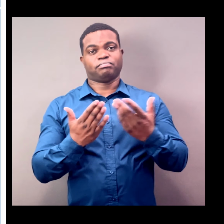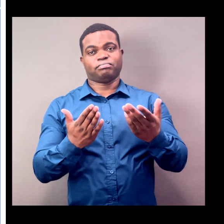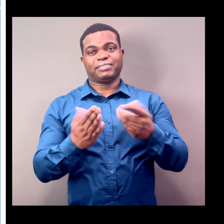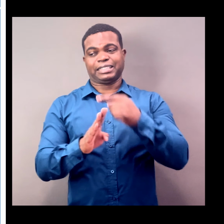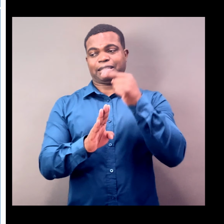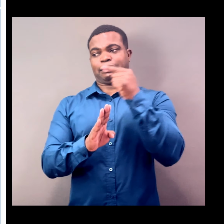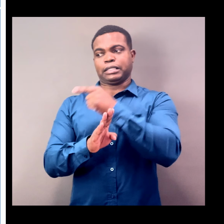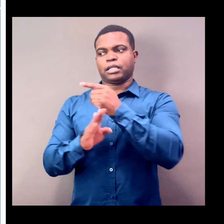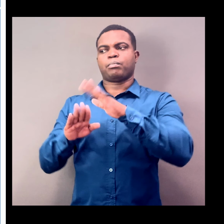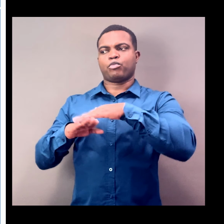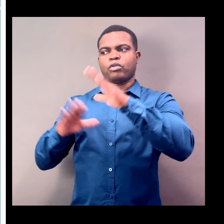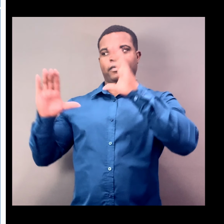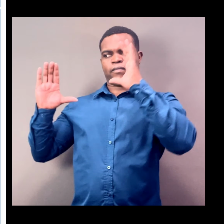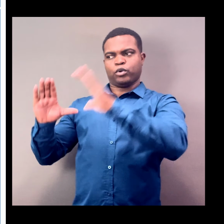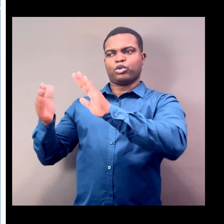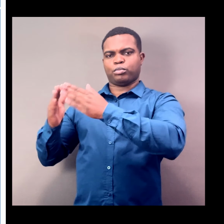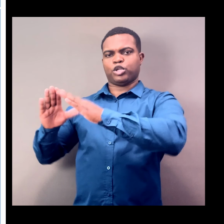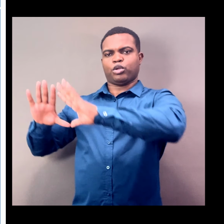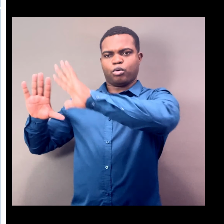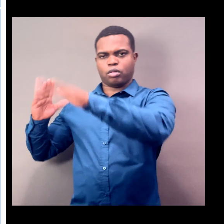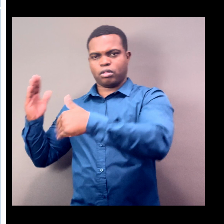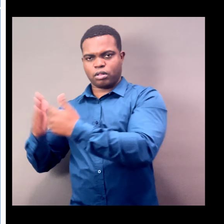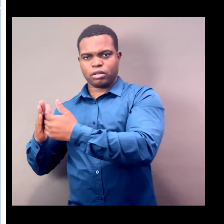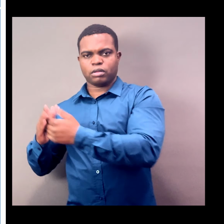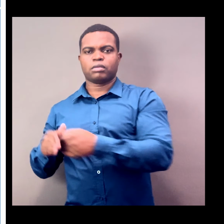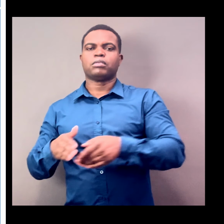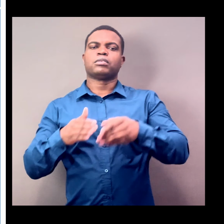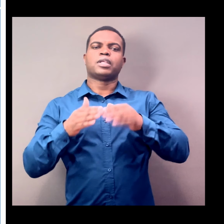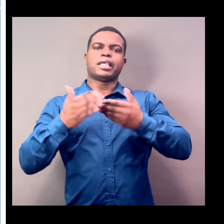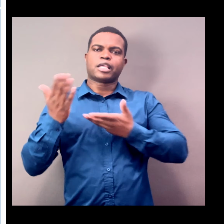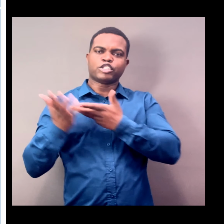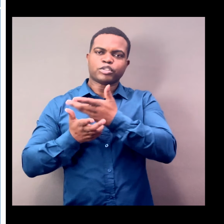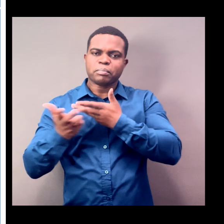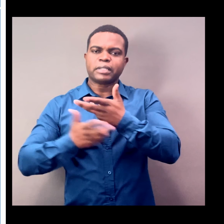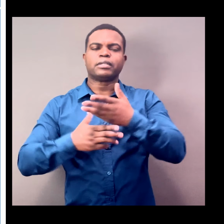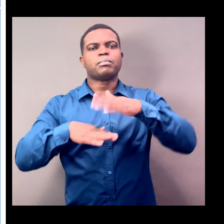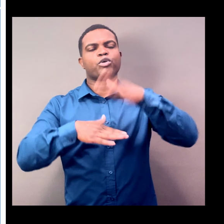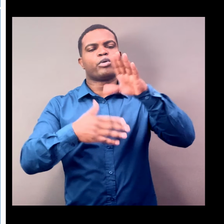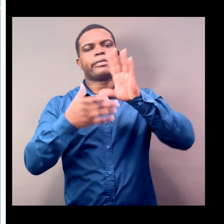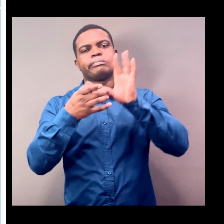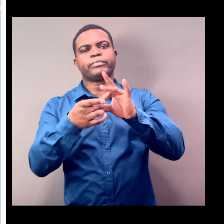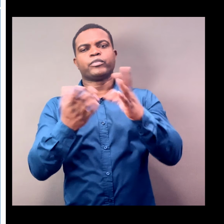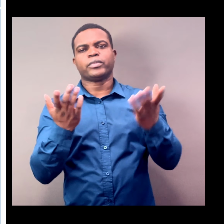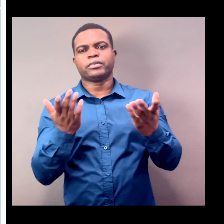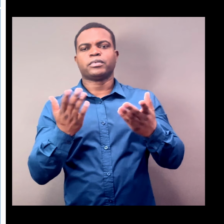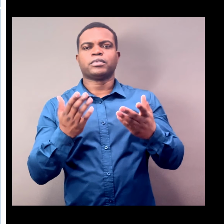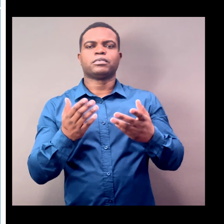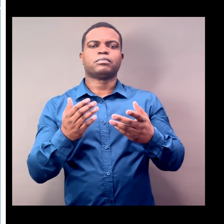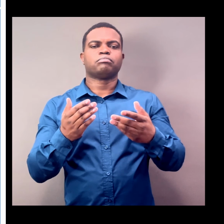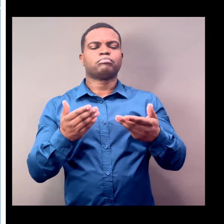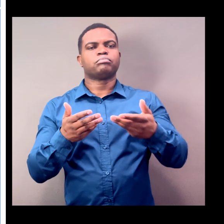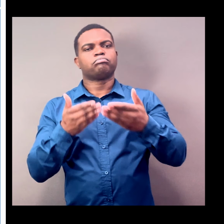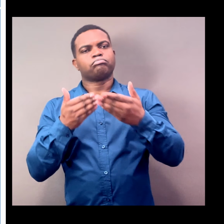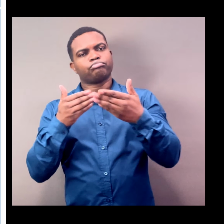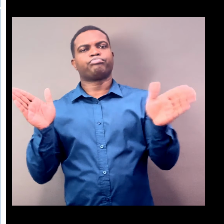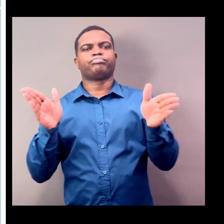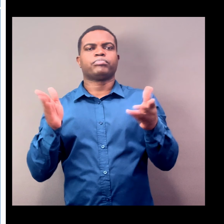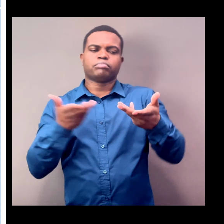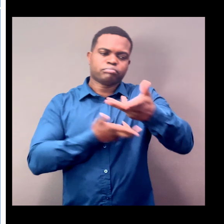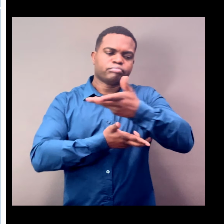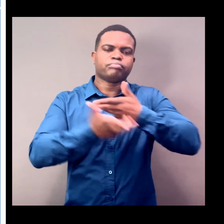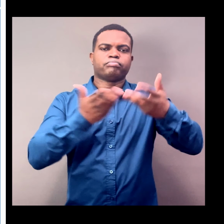affairs of the community, whereas engagement is looking at creating meaningful interaction. So that